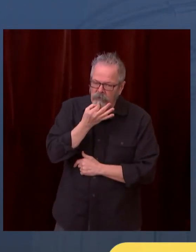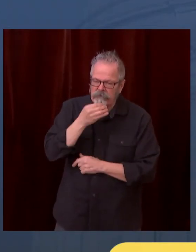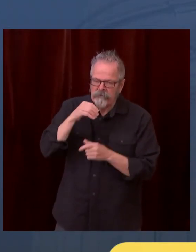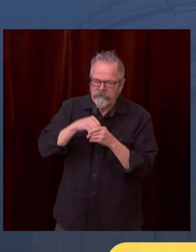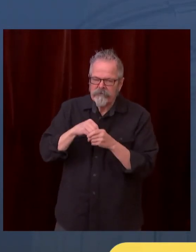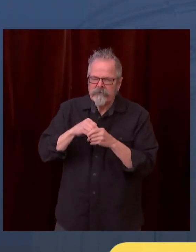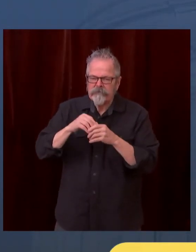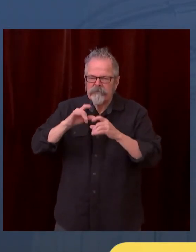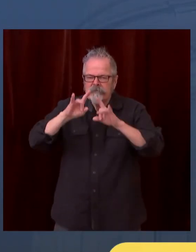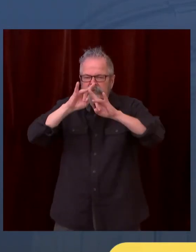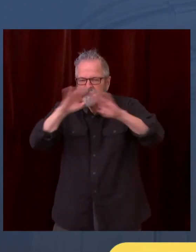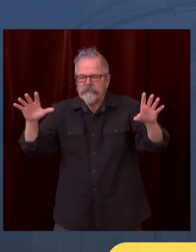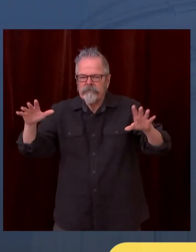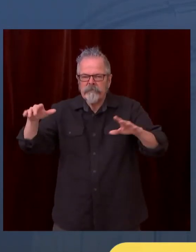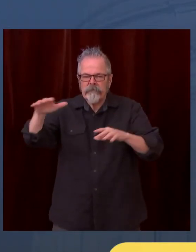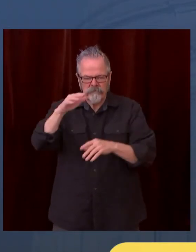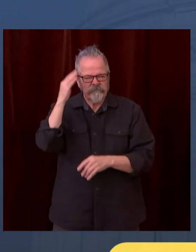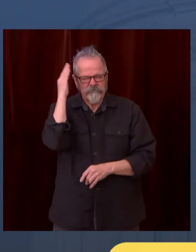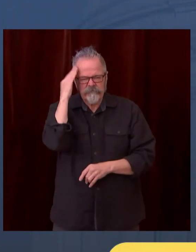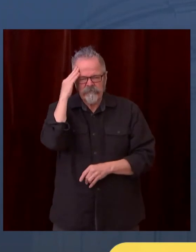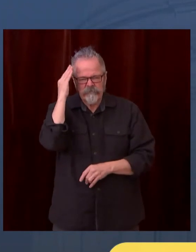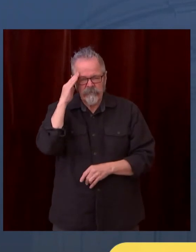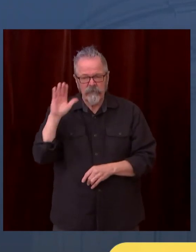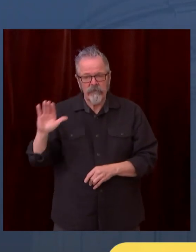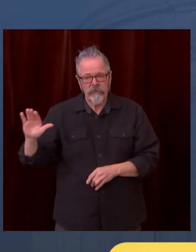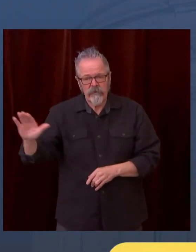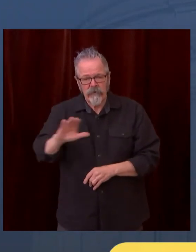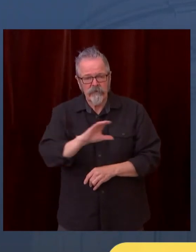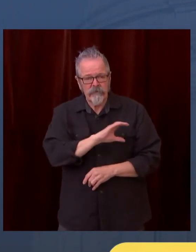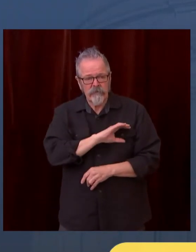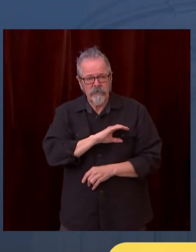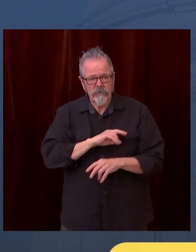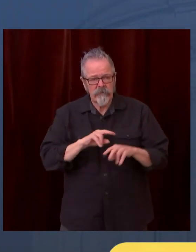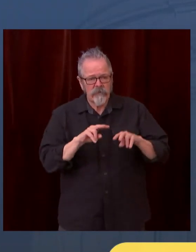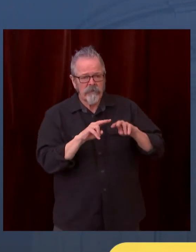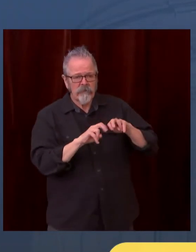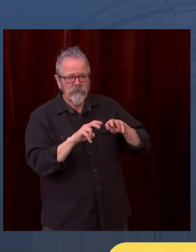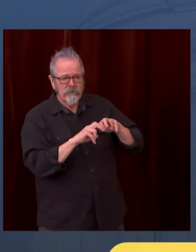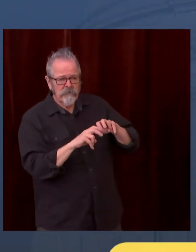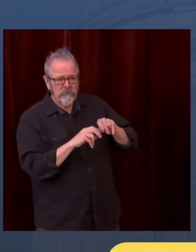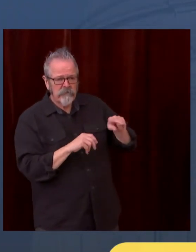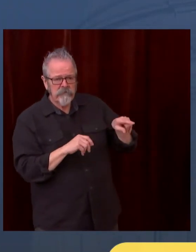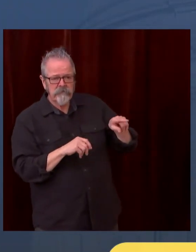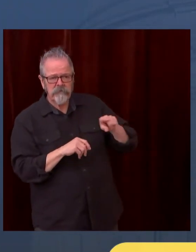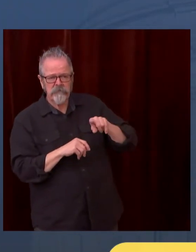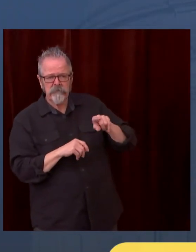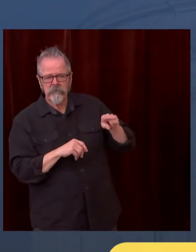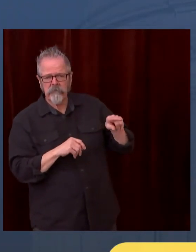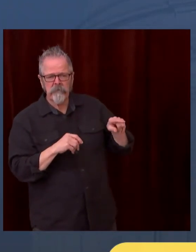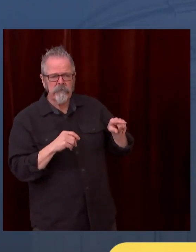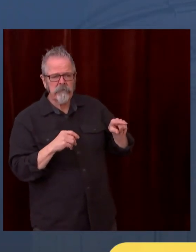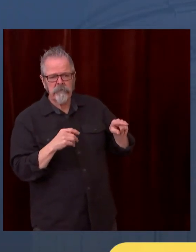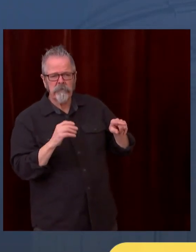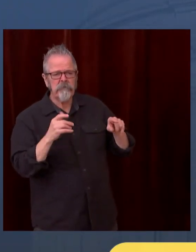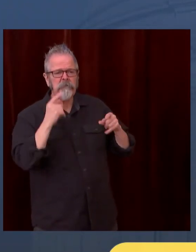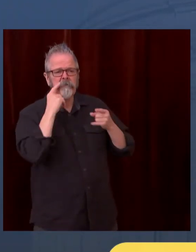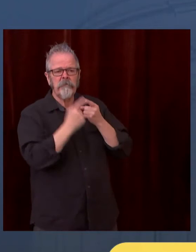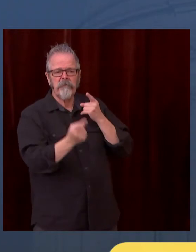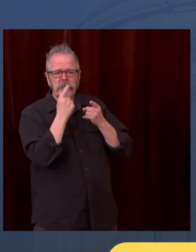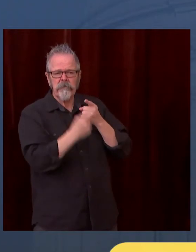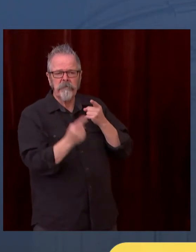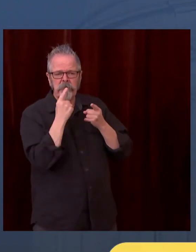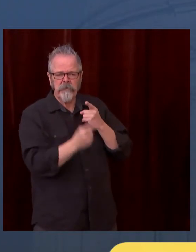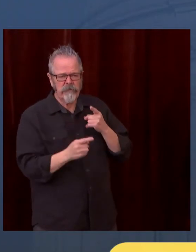will come to a more peaceful and civil result as the Biden administration has each additional